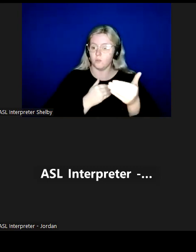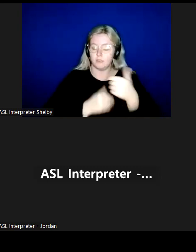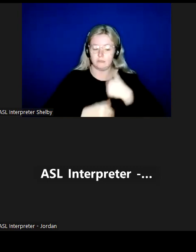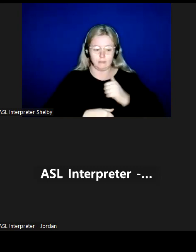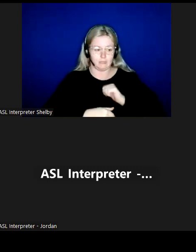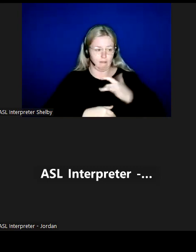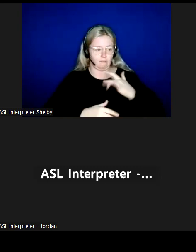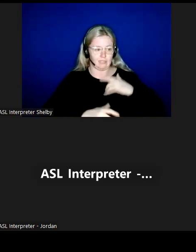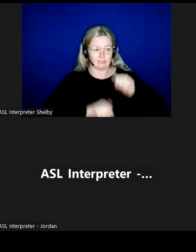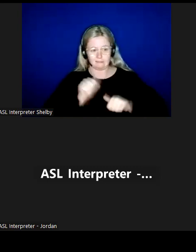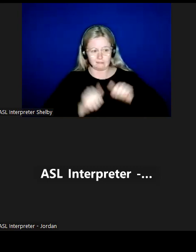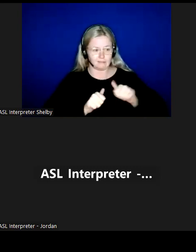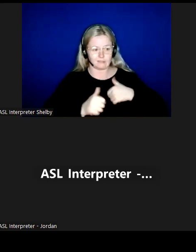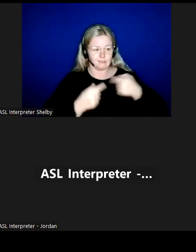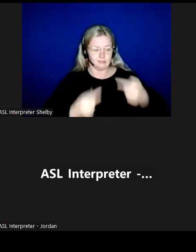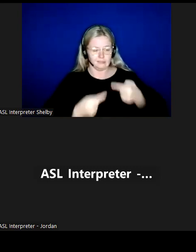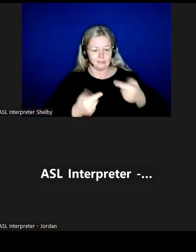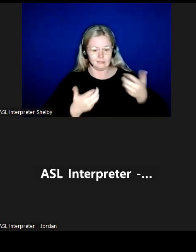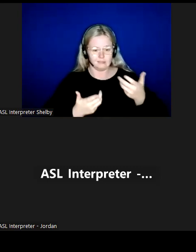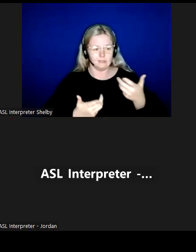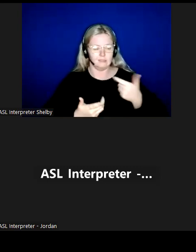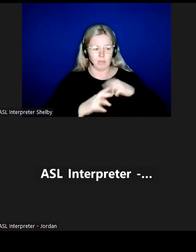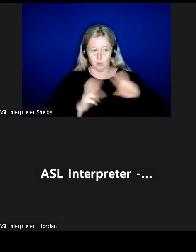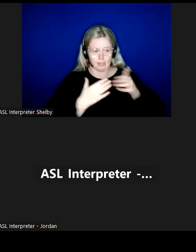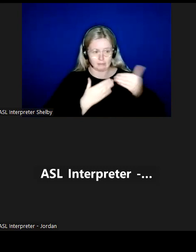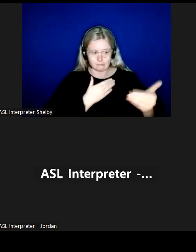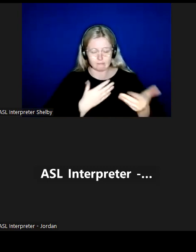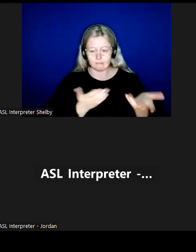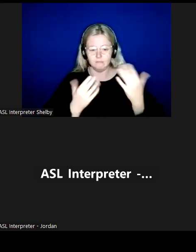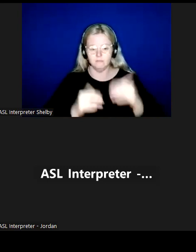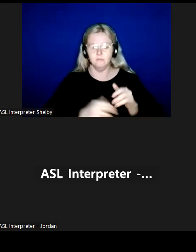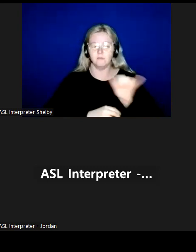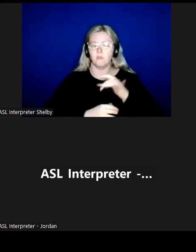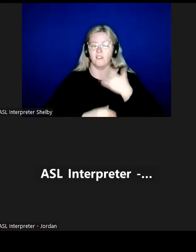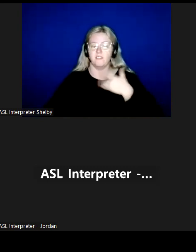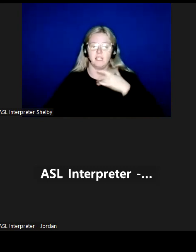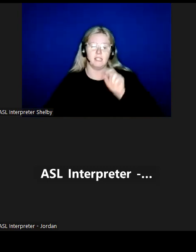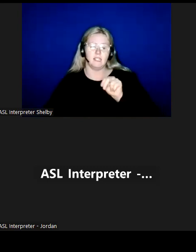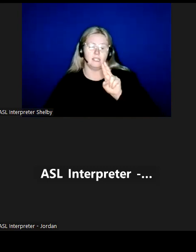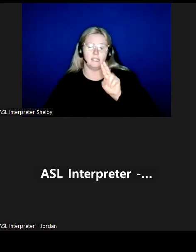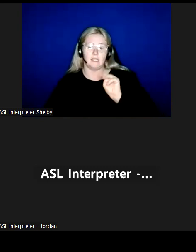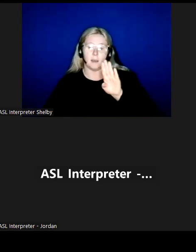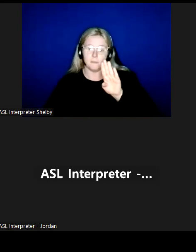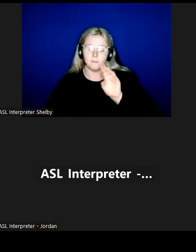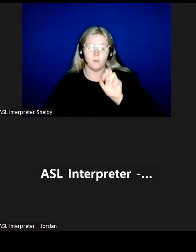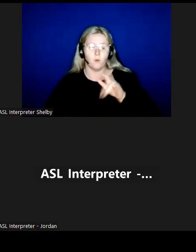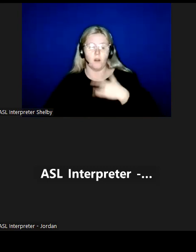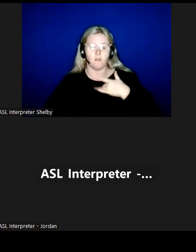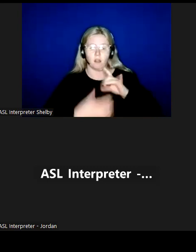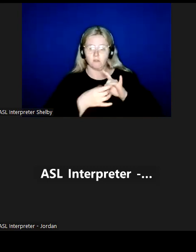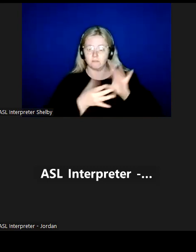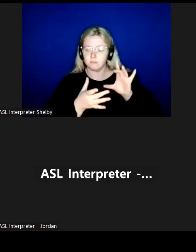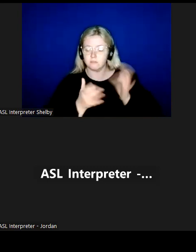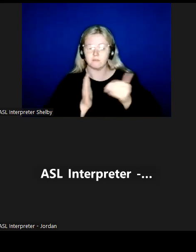you're challenging with? Am I feeling numb or detached? Just like, again, going back to what Jenna mentioned, sometimes through different phases of a